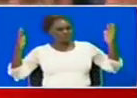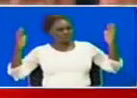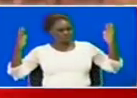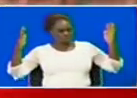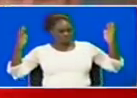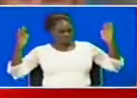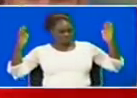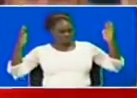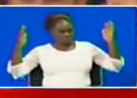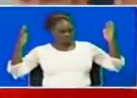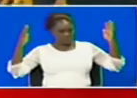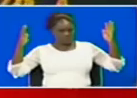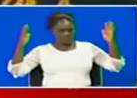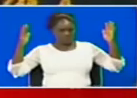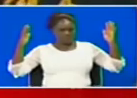people